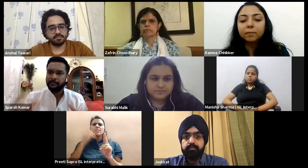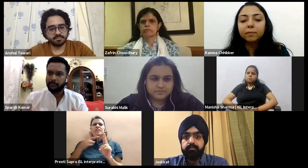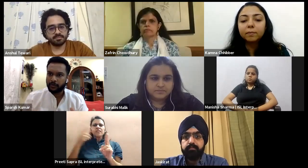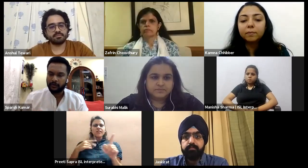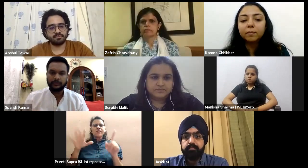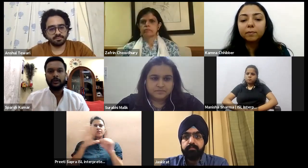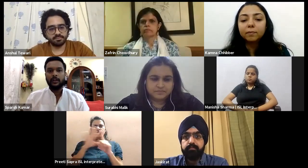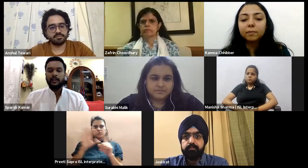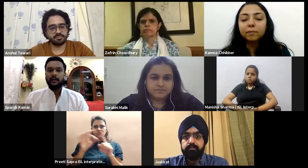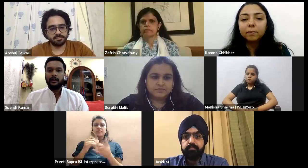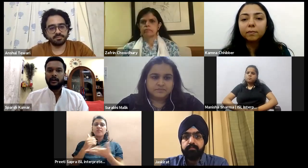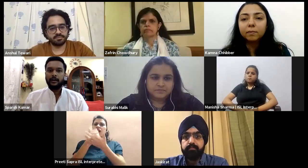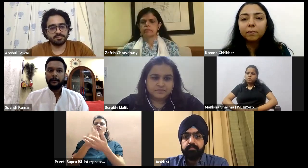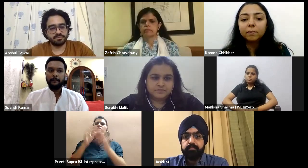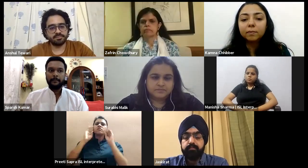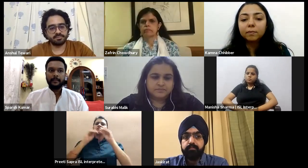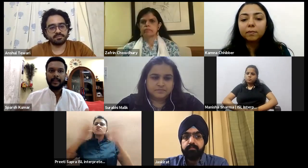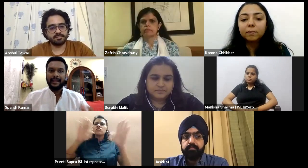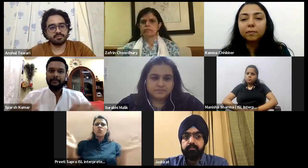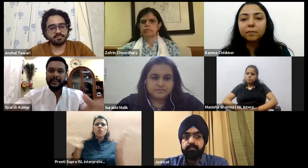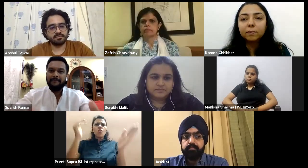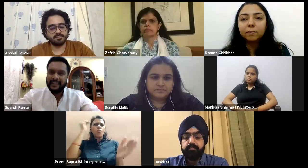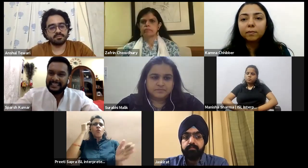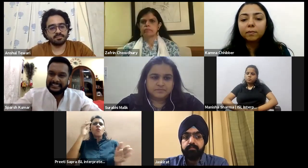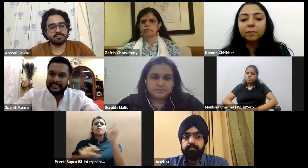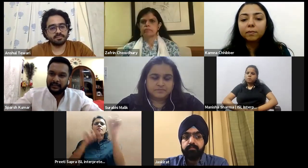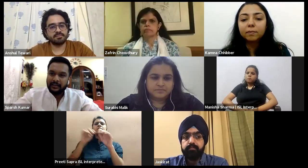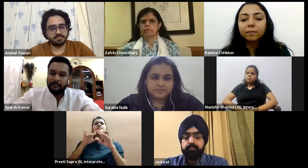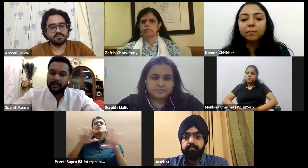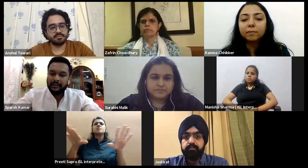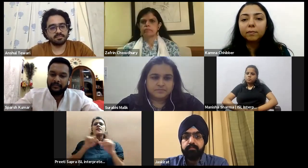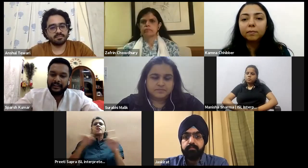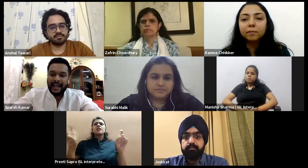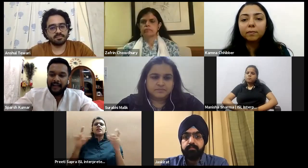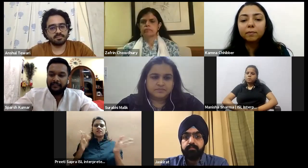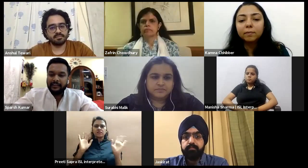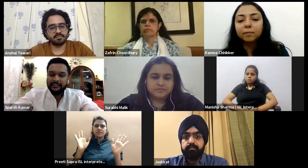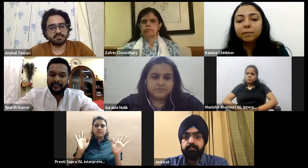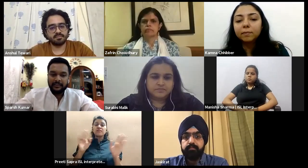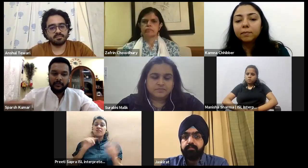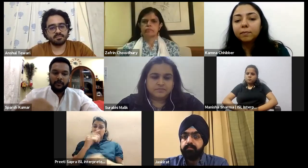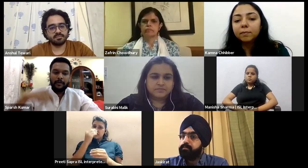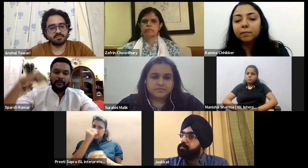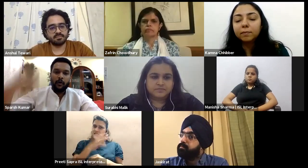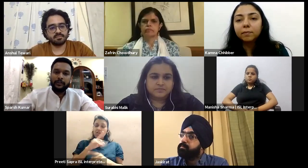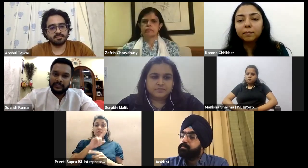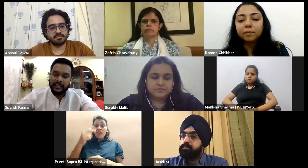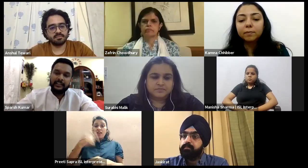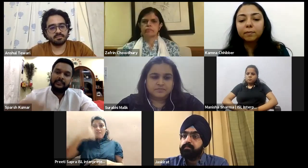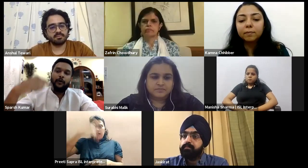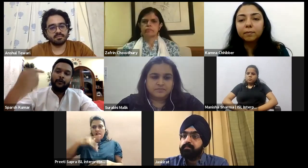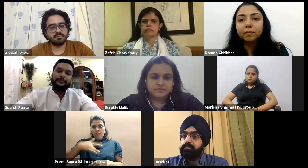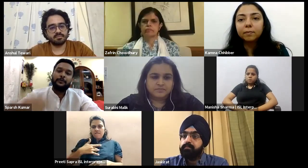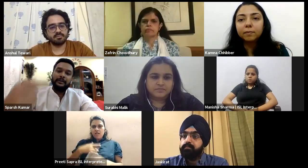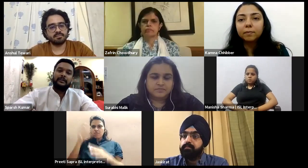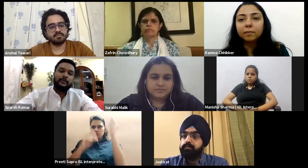me and helped me promote it also. And it became very easy. But the difficulty I feel is, no matter what you say,